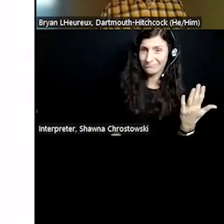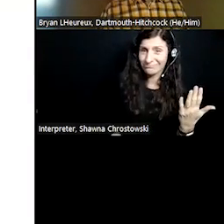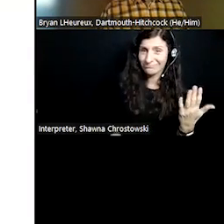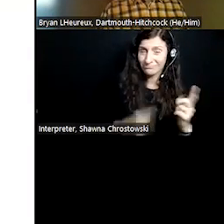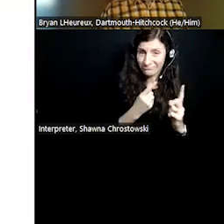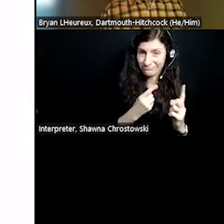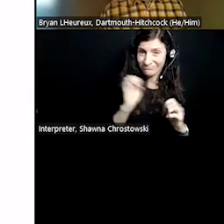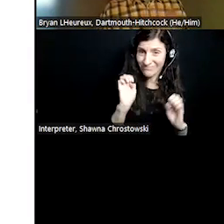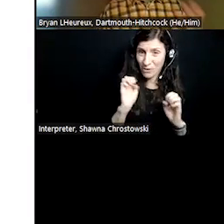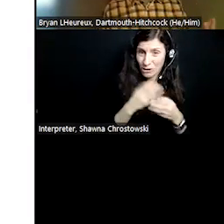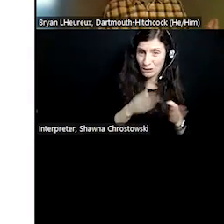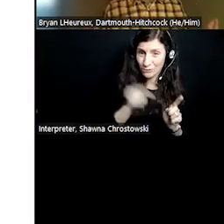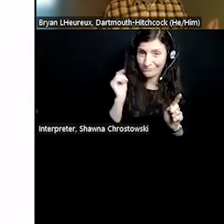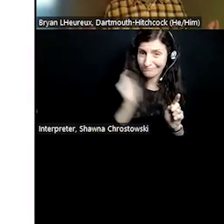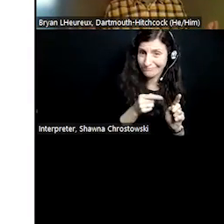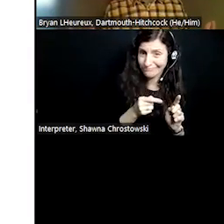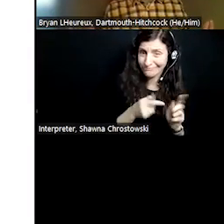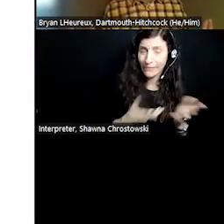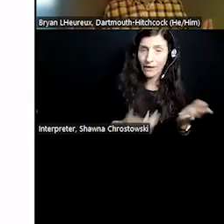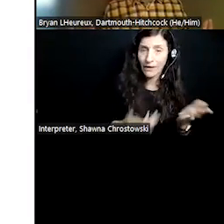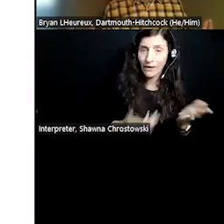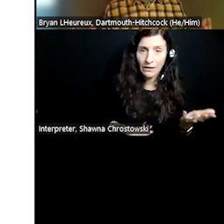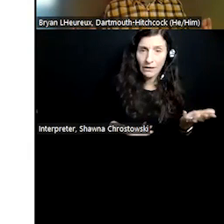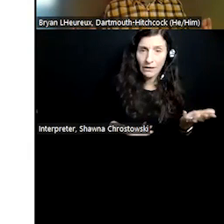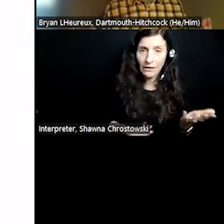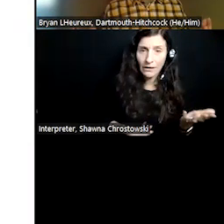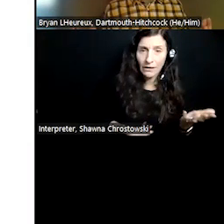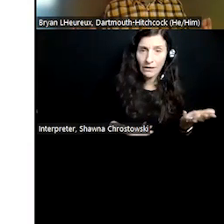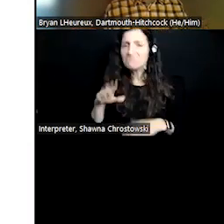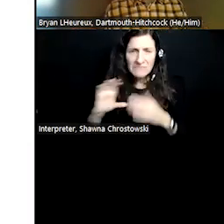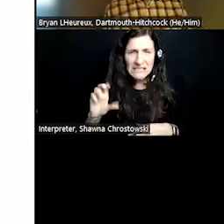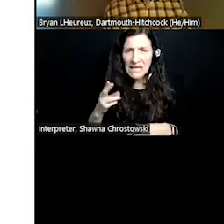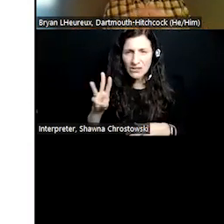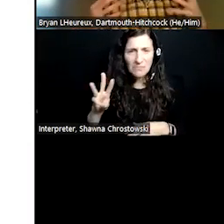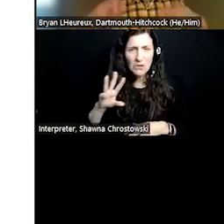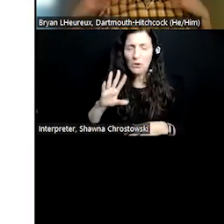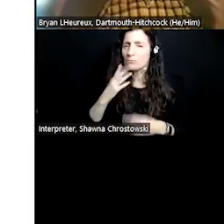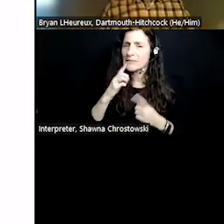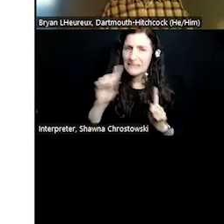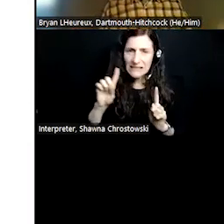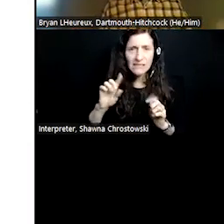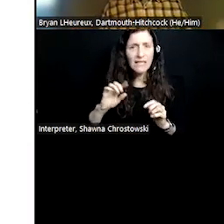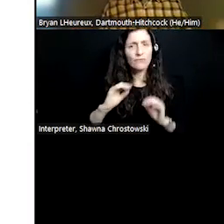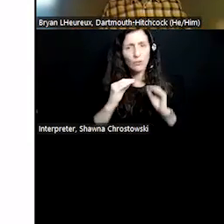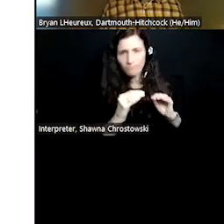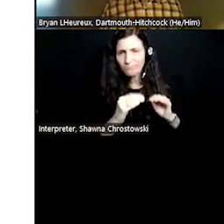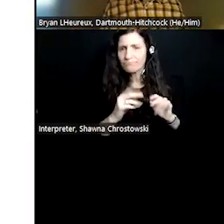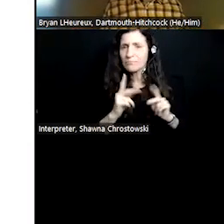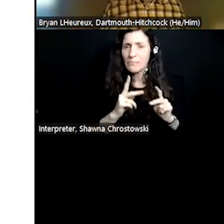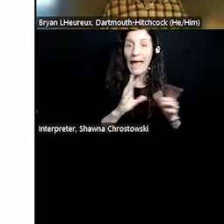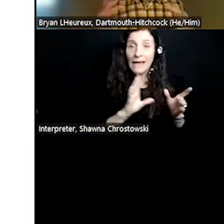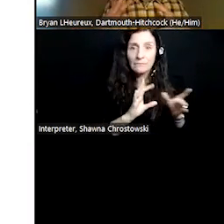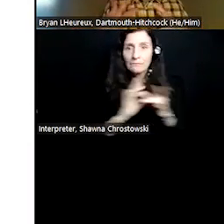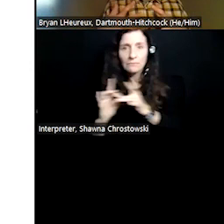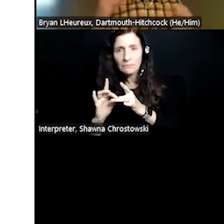The community health workers were very successful in meeting these goals at the time, and were able to connect patients to primary